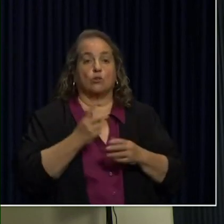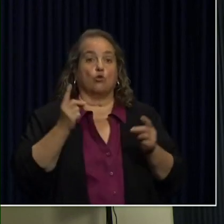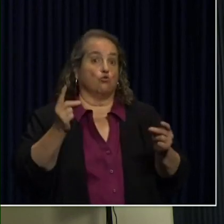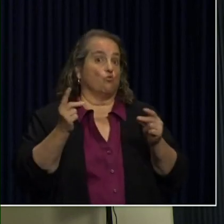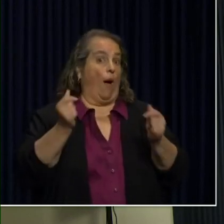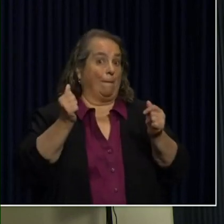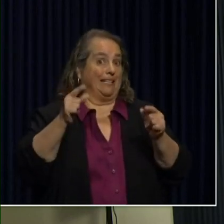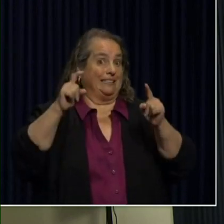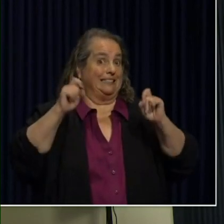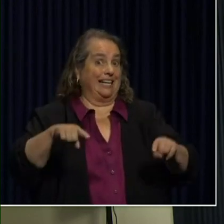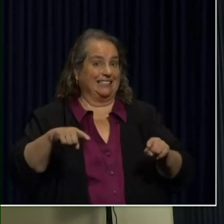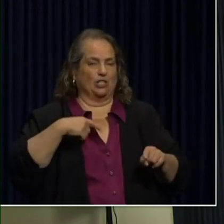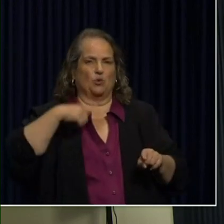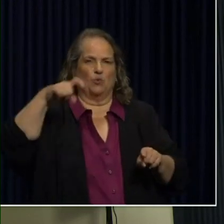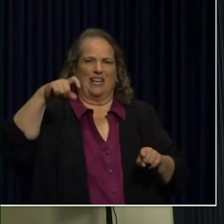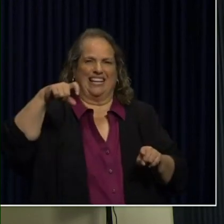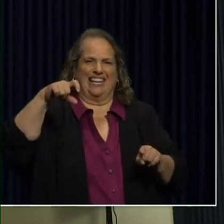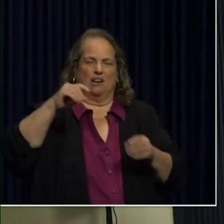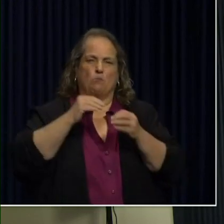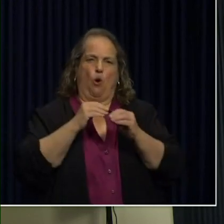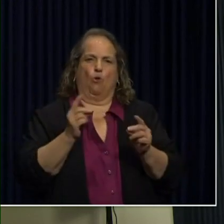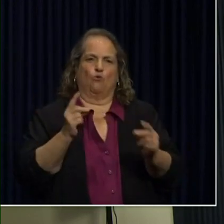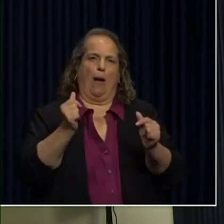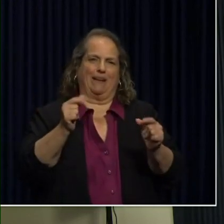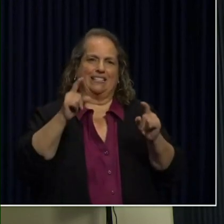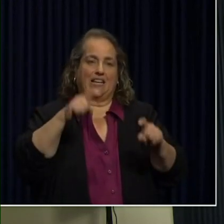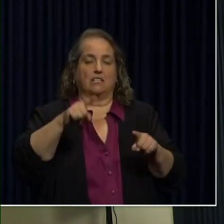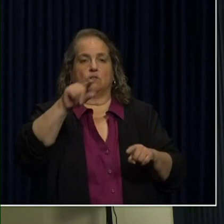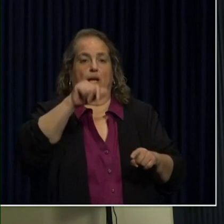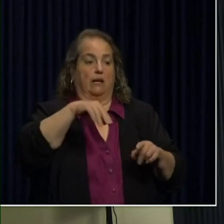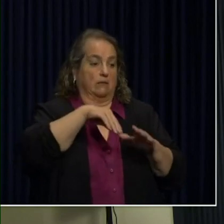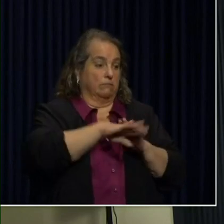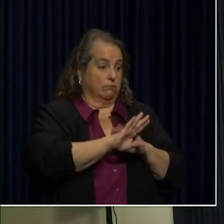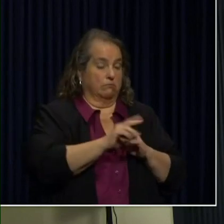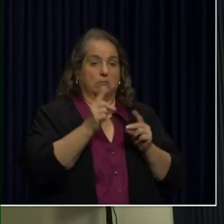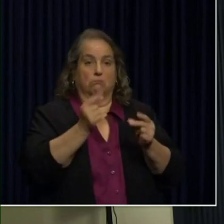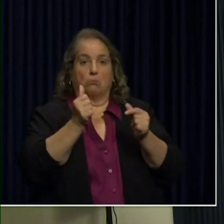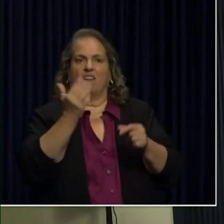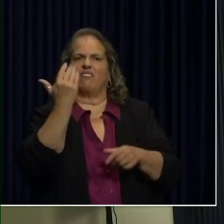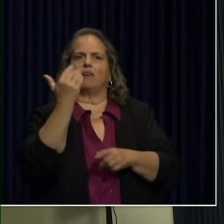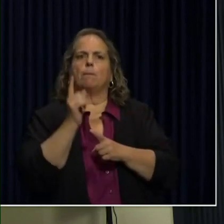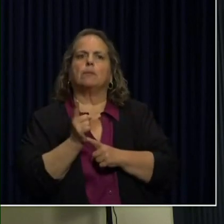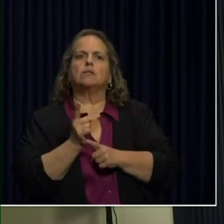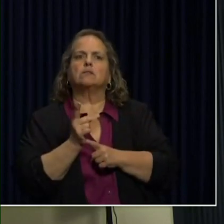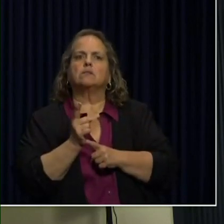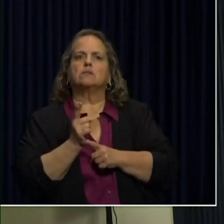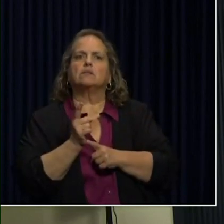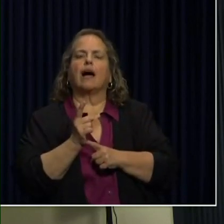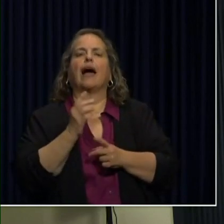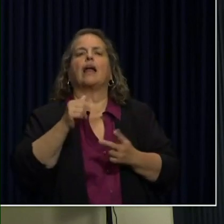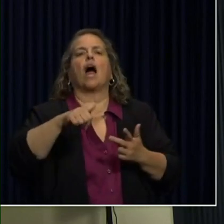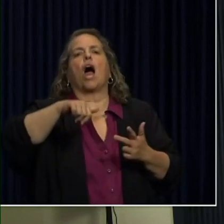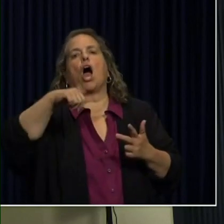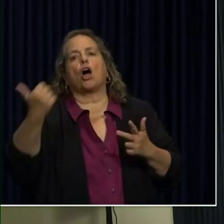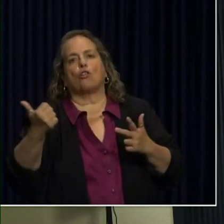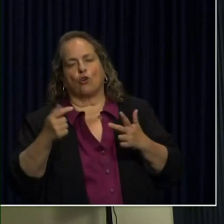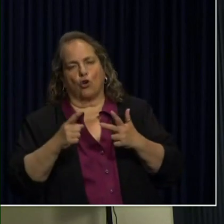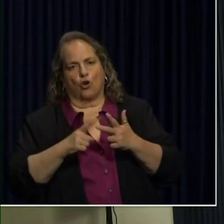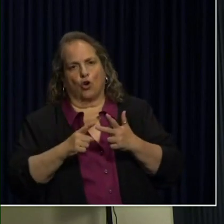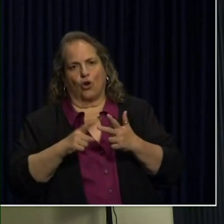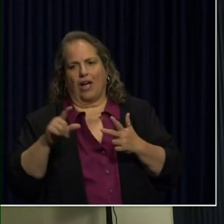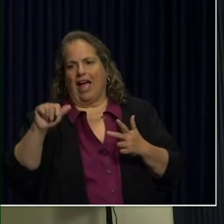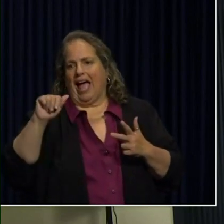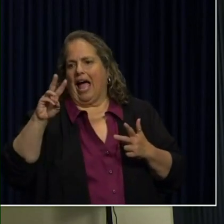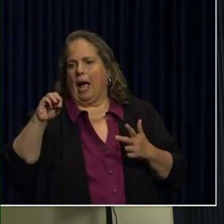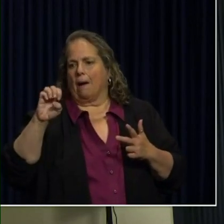rapid testing capacity, so you can just go in for a procedure, get a test, and they can approve you in 15 minutes. And then the immunoassays that some are working on are